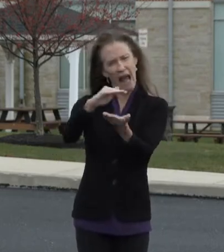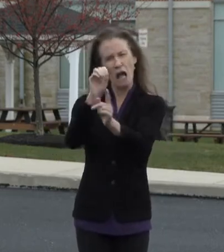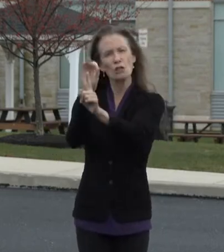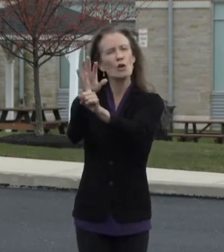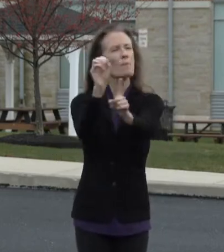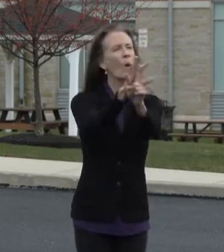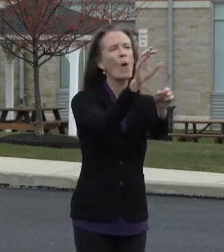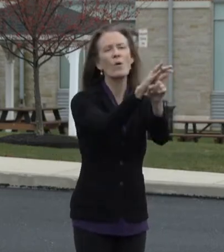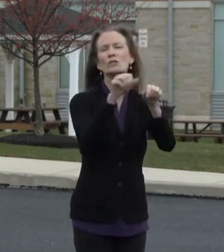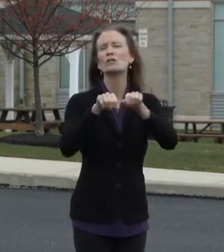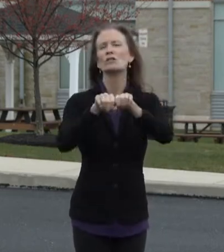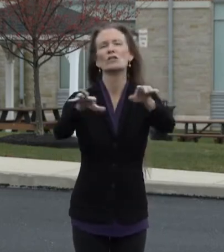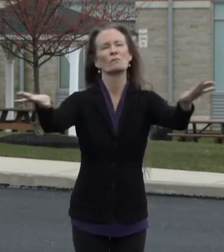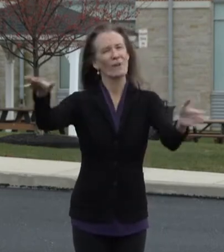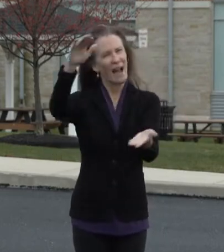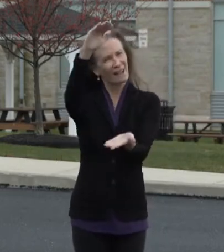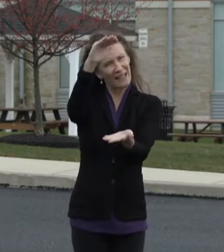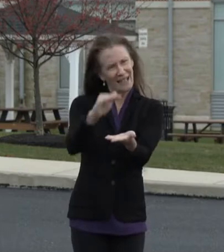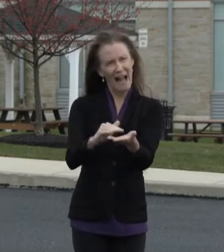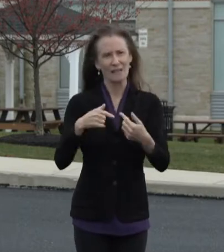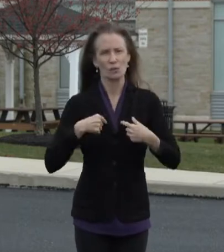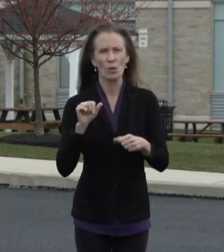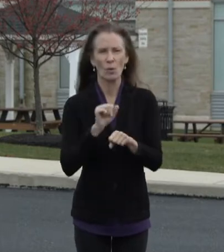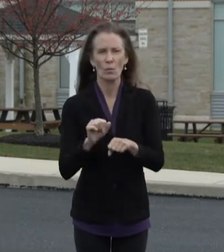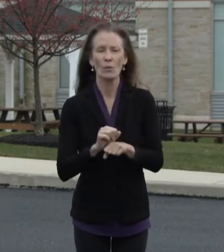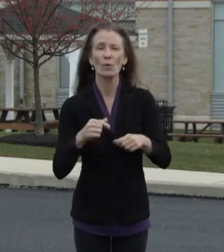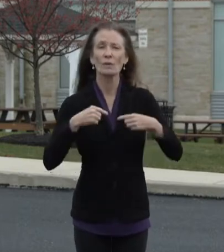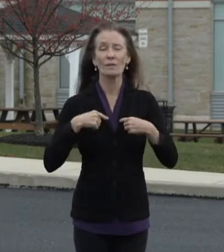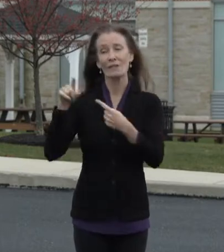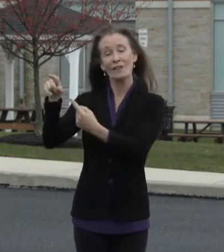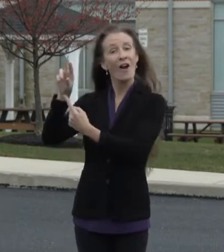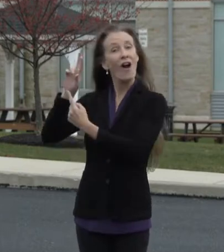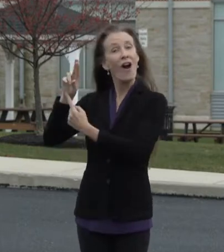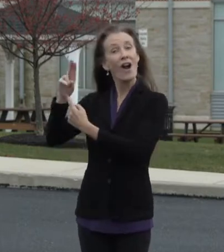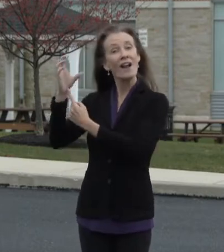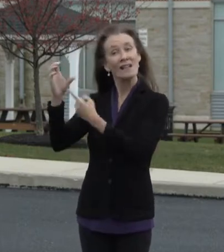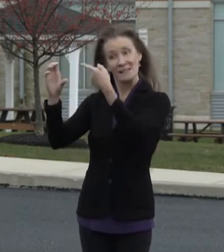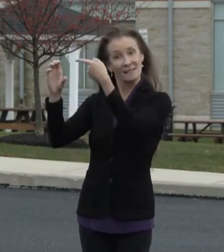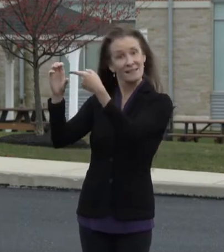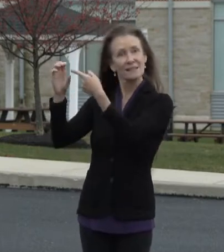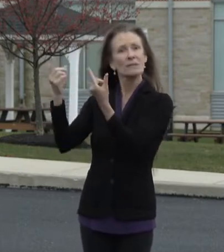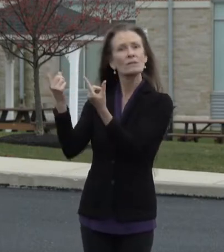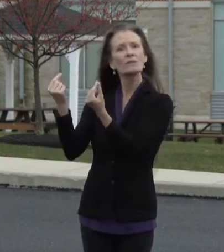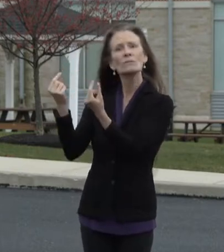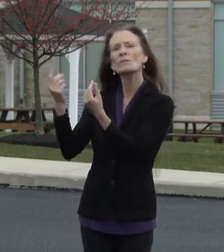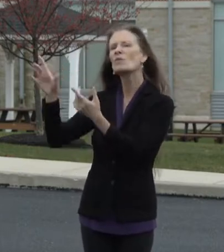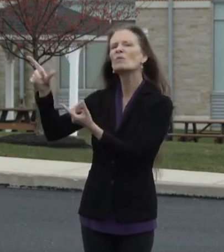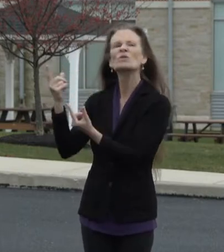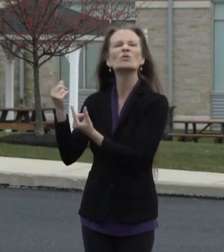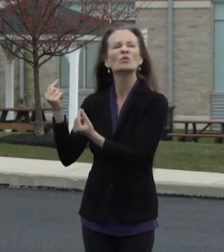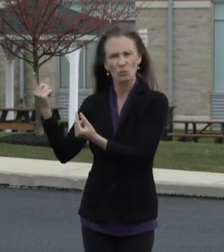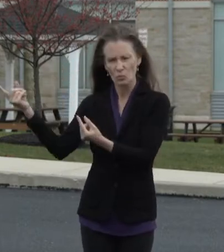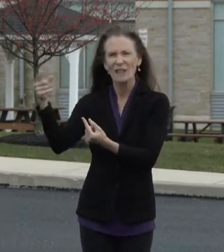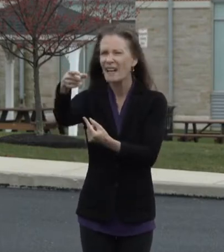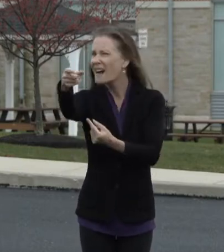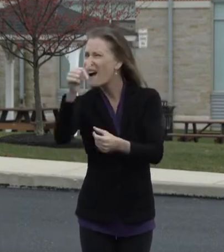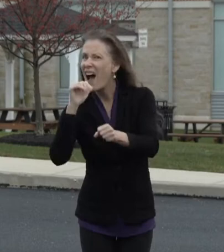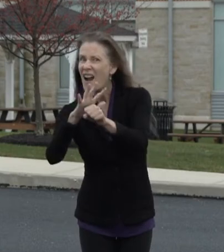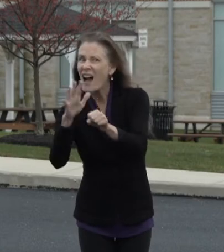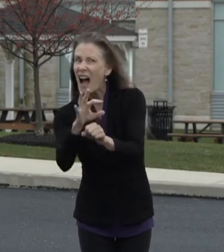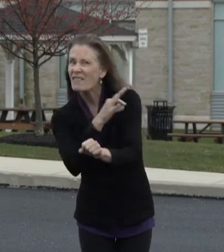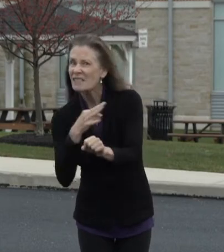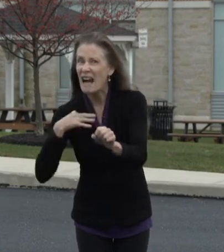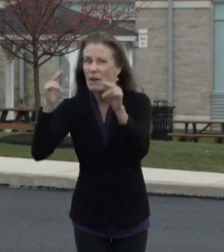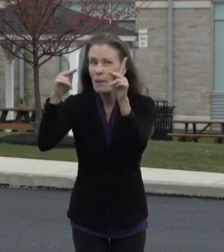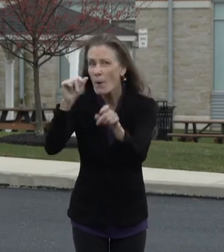cases inside facilities. The RICs have provided emergency staffing, rapid response, PPE, fit testing,